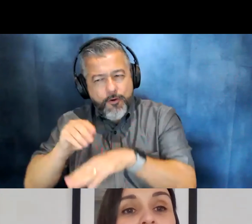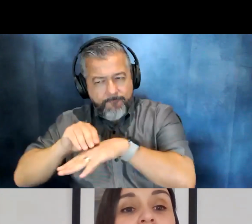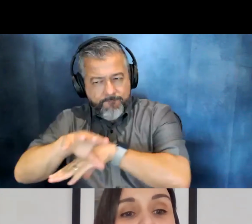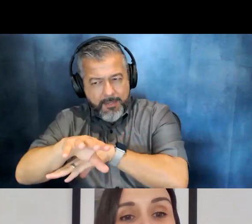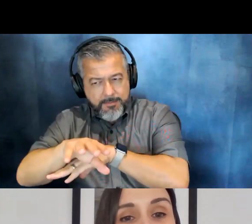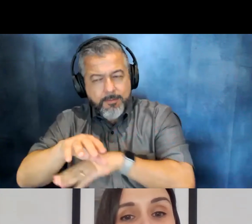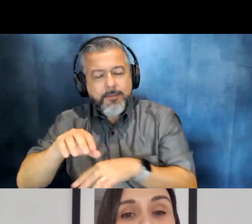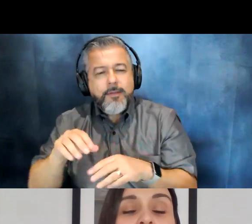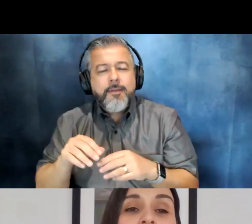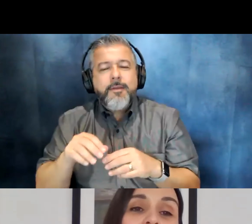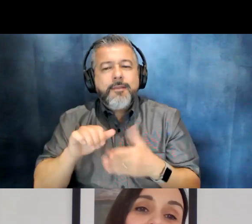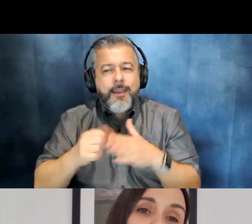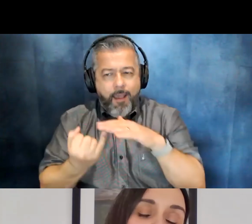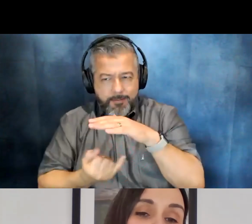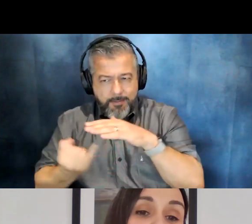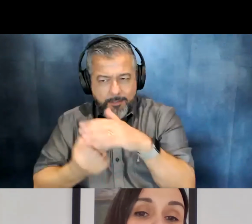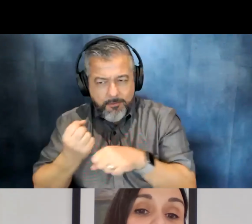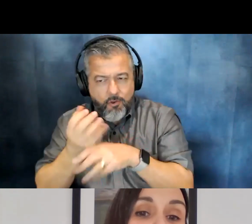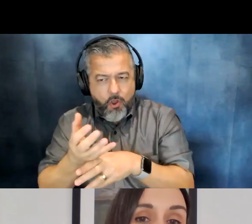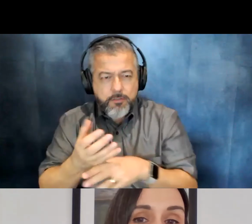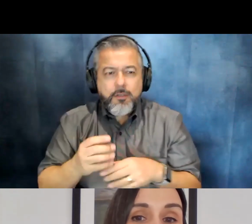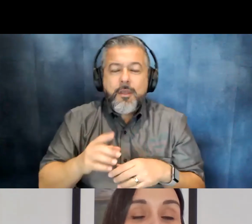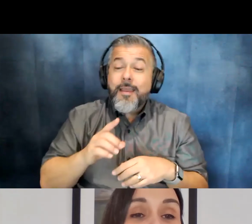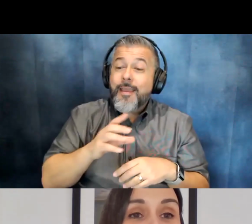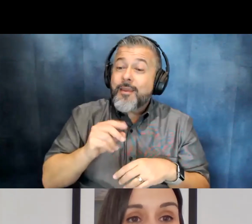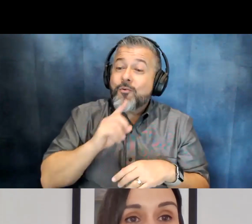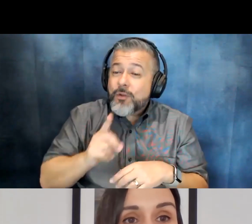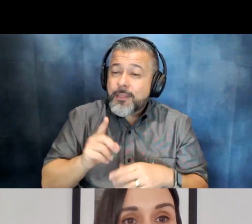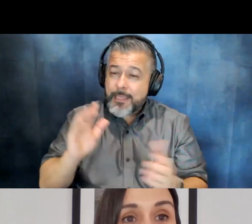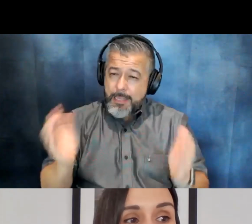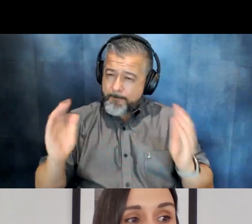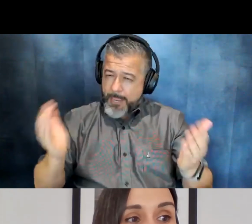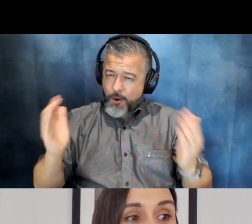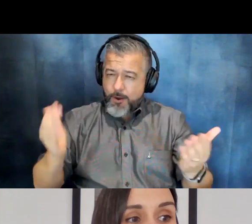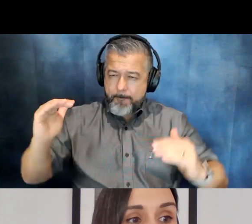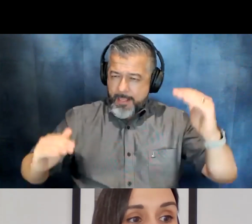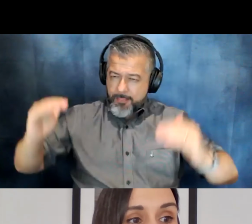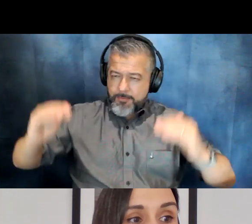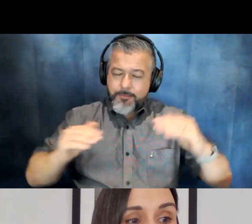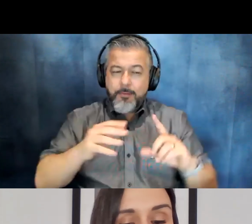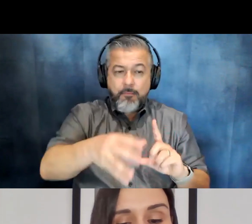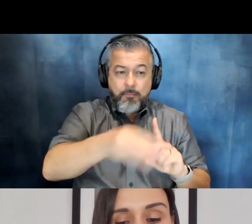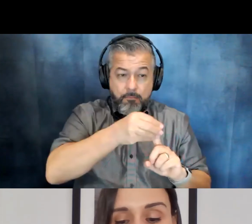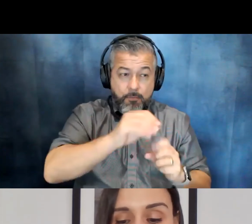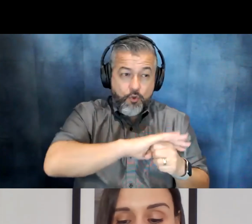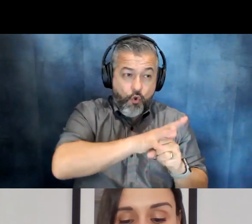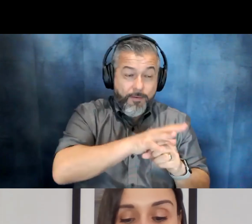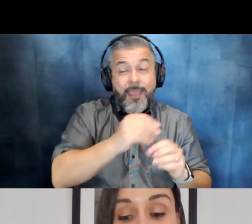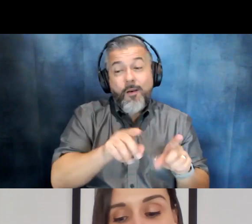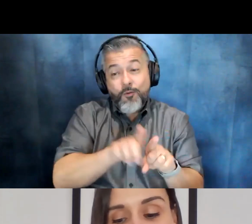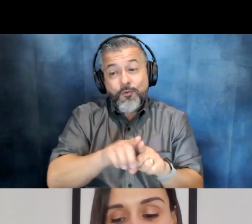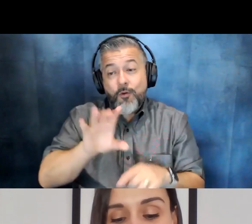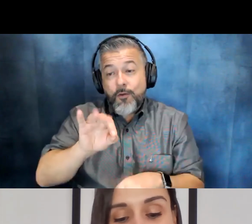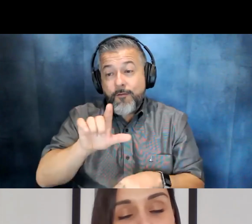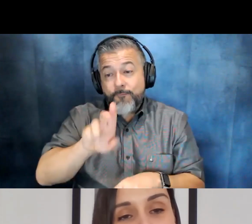as real factors against contracting COVID and now nowadays the flu. So